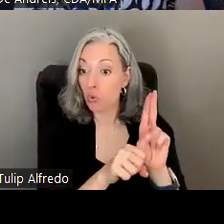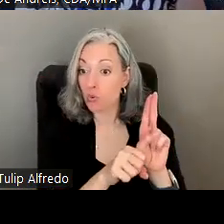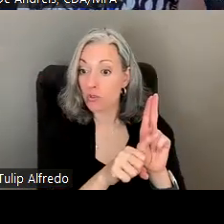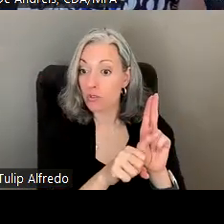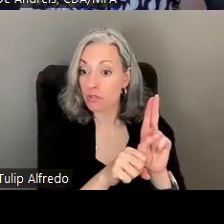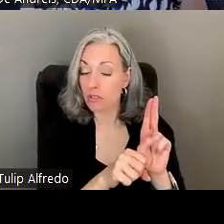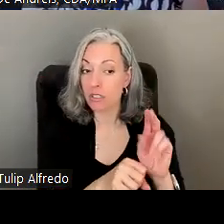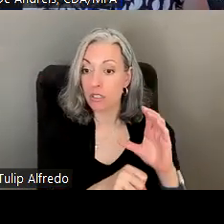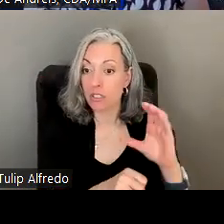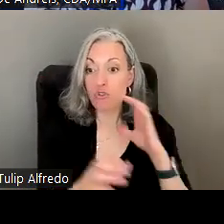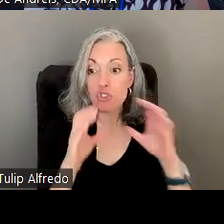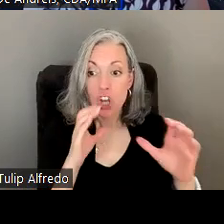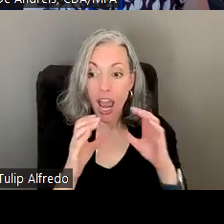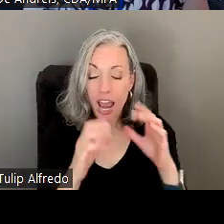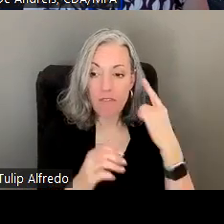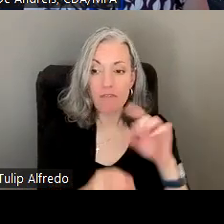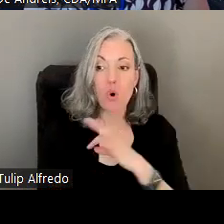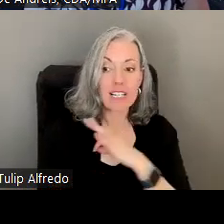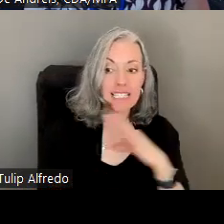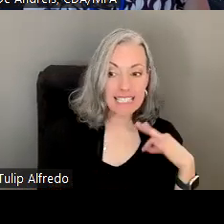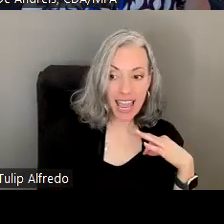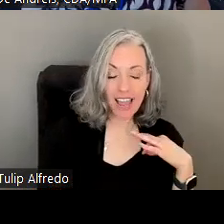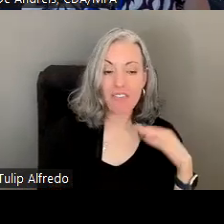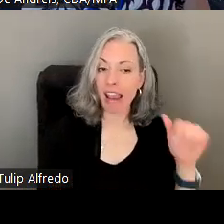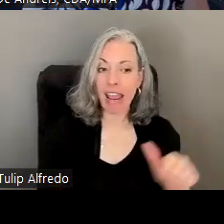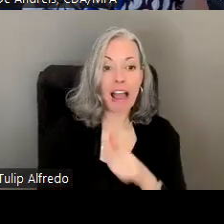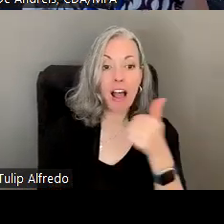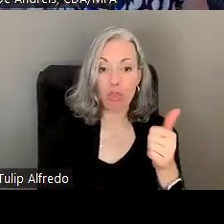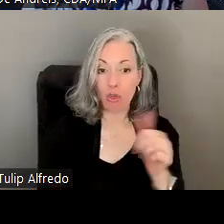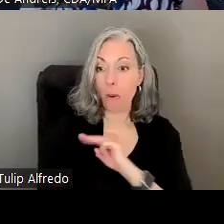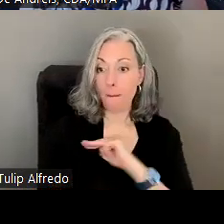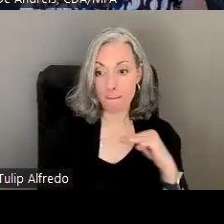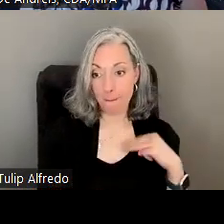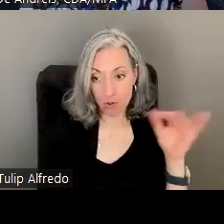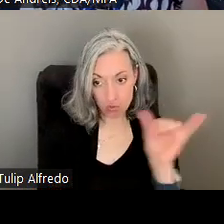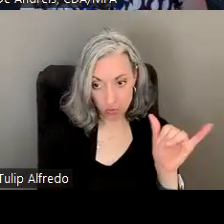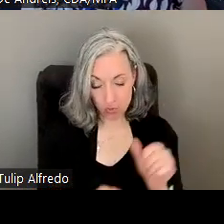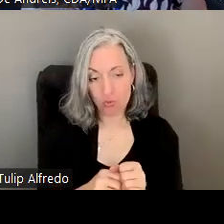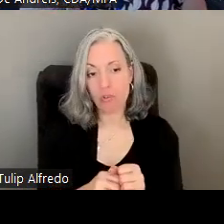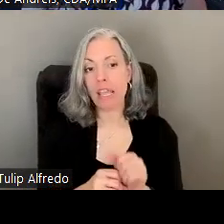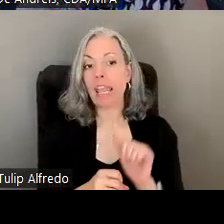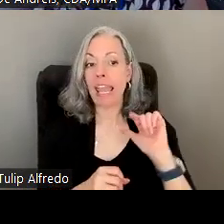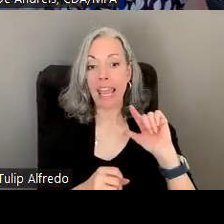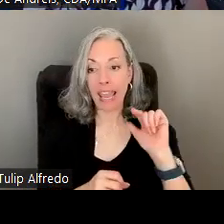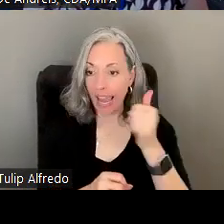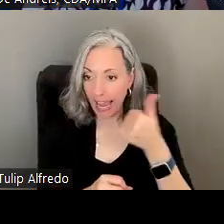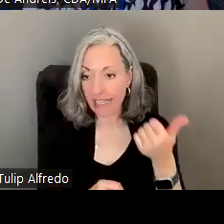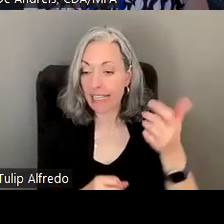and CDA staff, California Department of Aging staff, state staff, and any invited guests to share